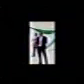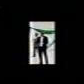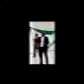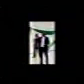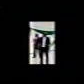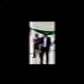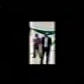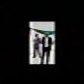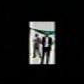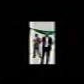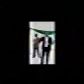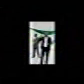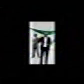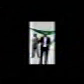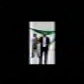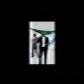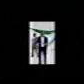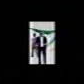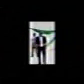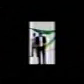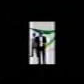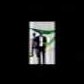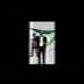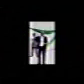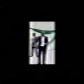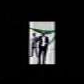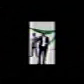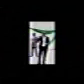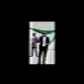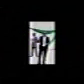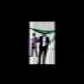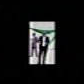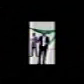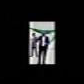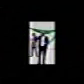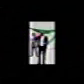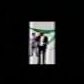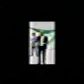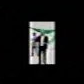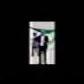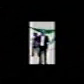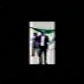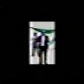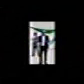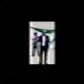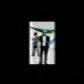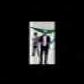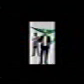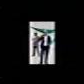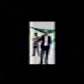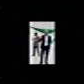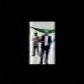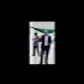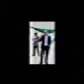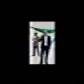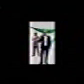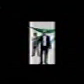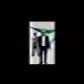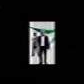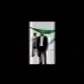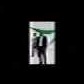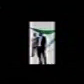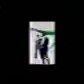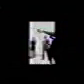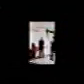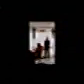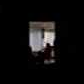The time has come. Are you ready? I said, are you ready? Every plant the Heavenly Father has not planted in